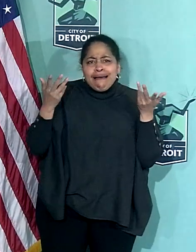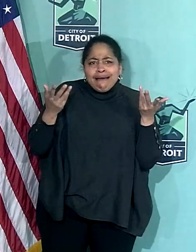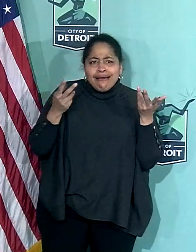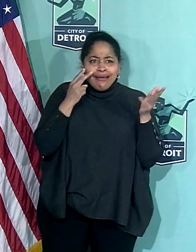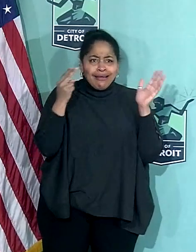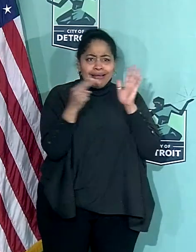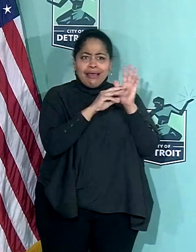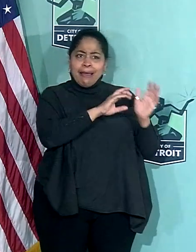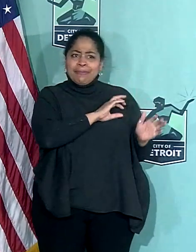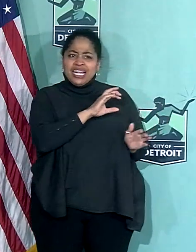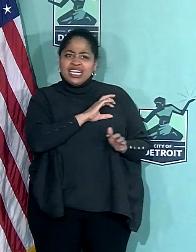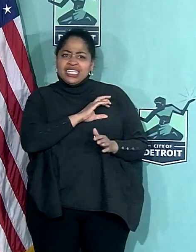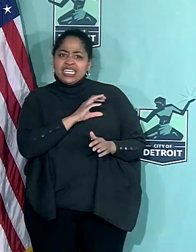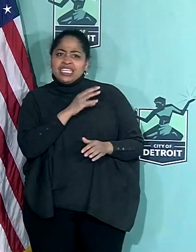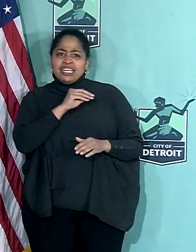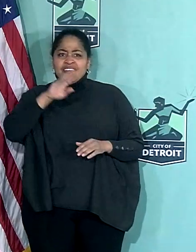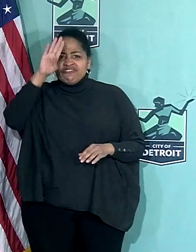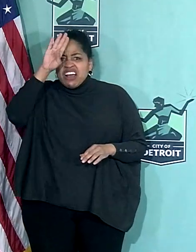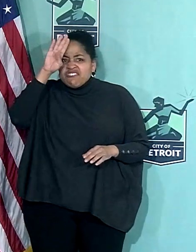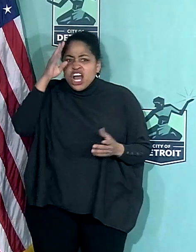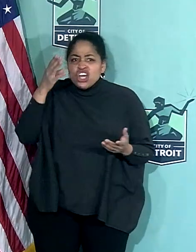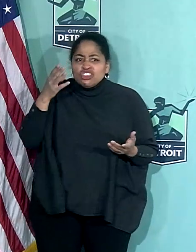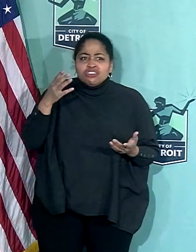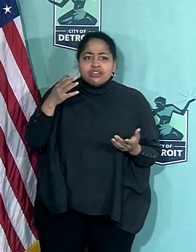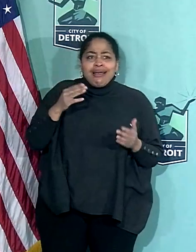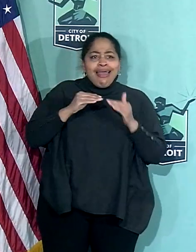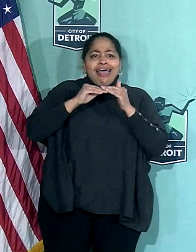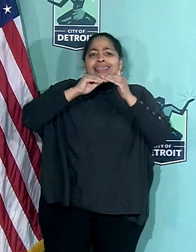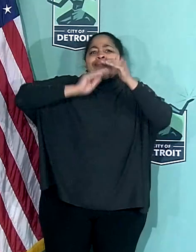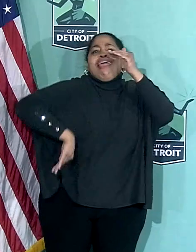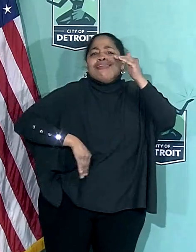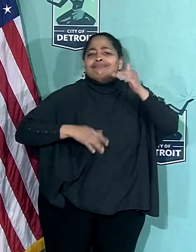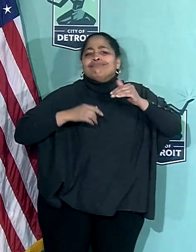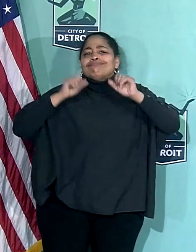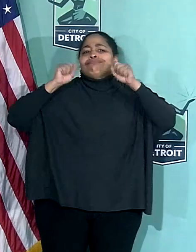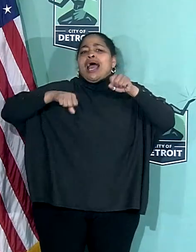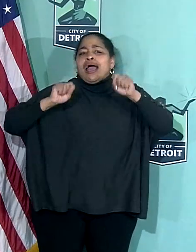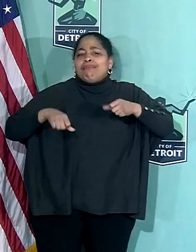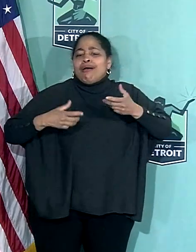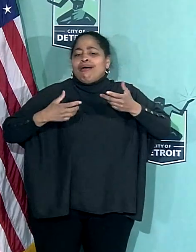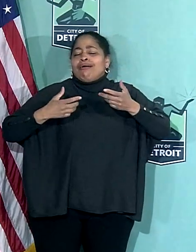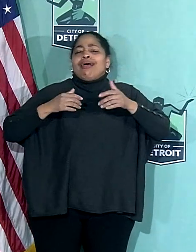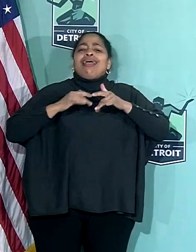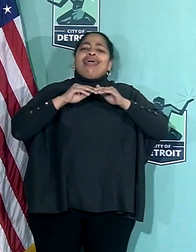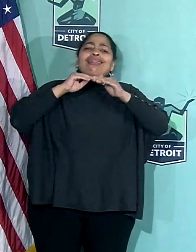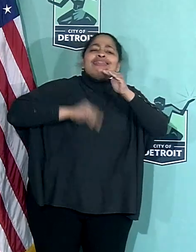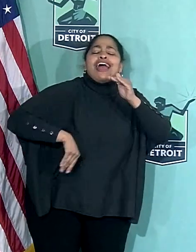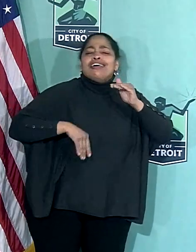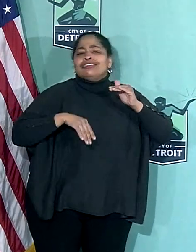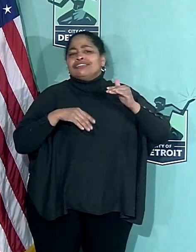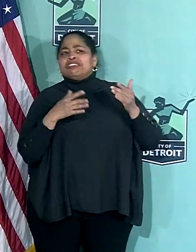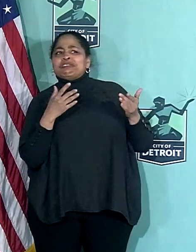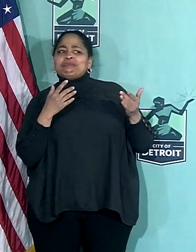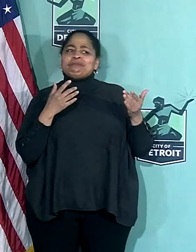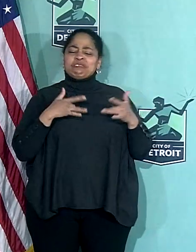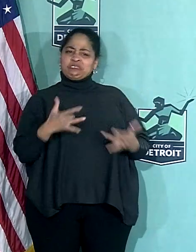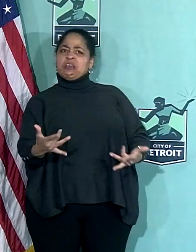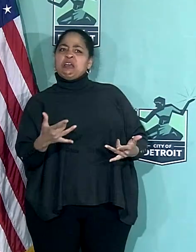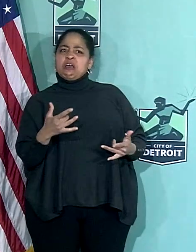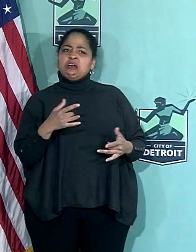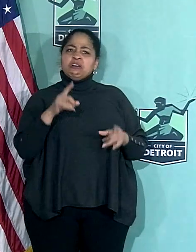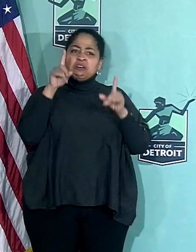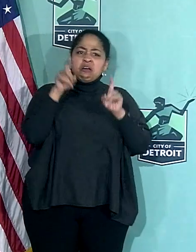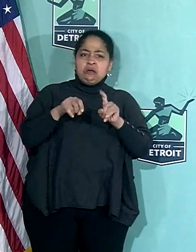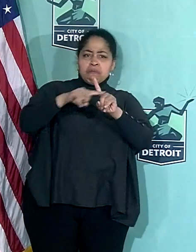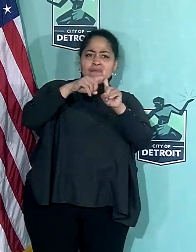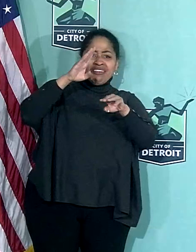Police officers, firefighters are less likely to test positive than Detroiters who have been